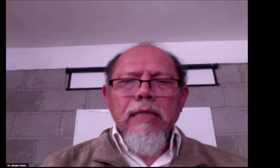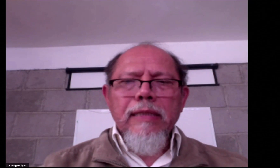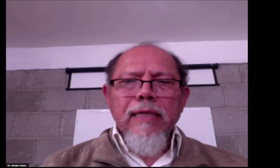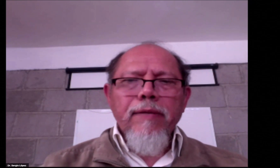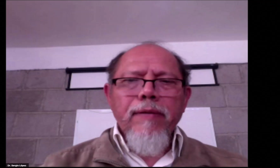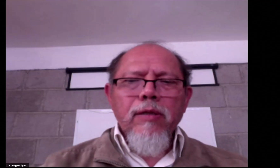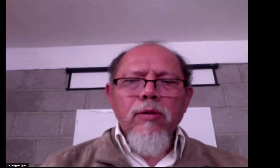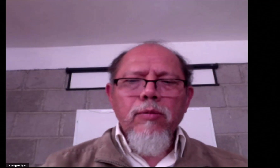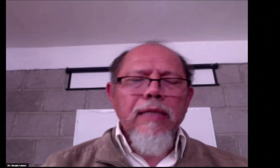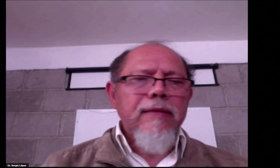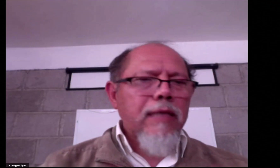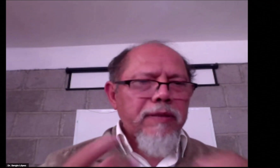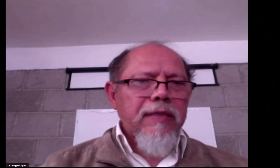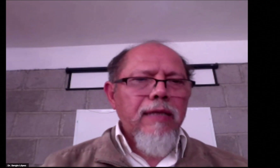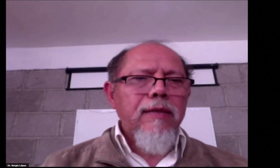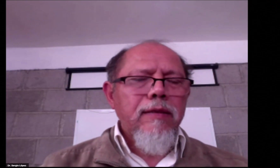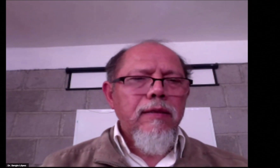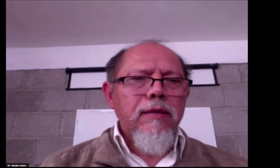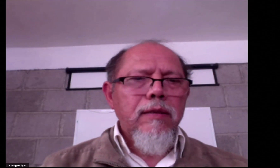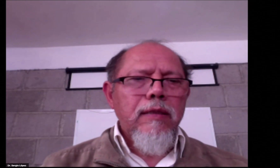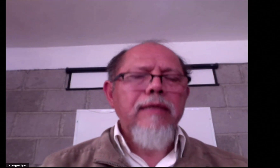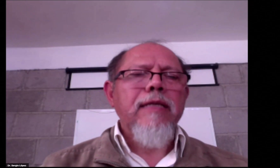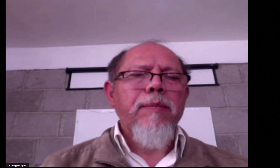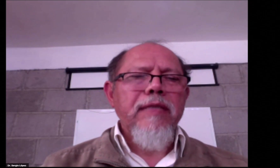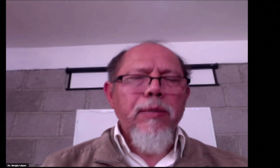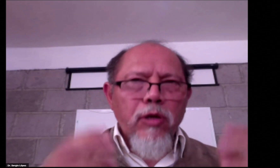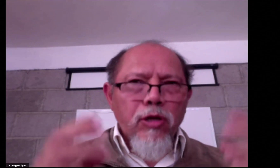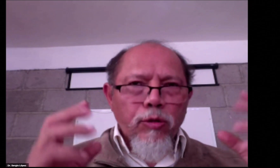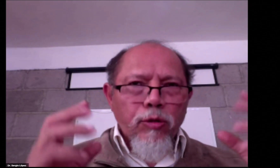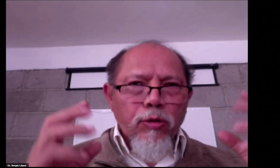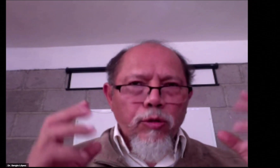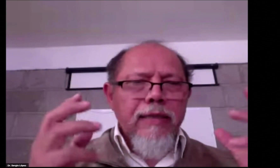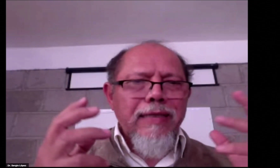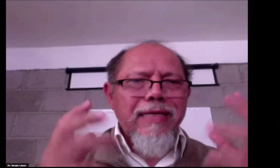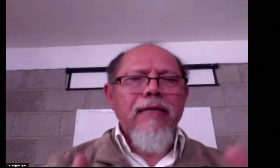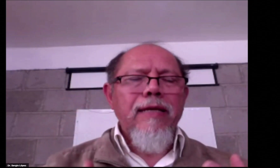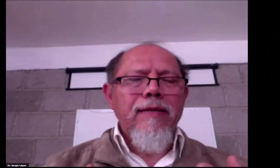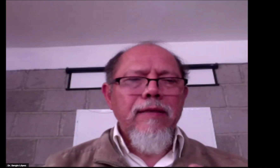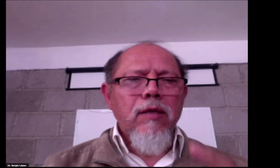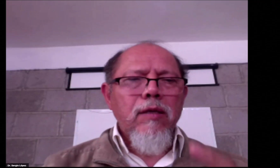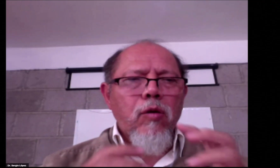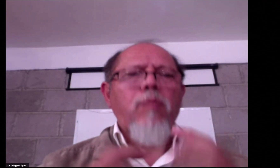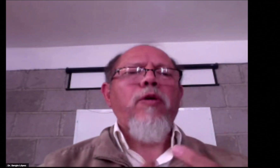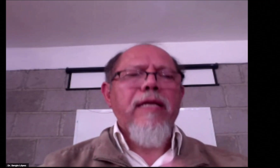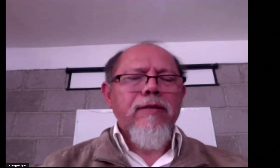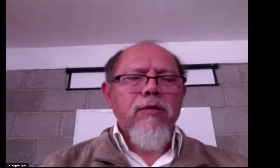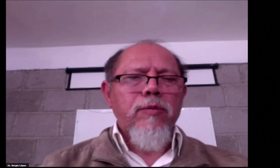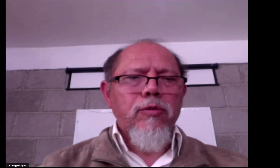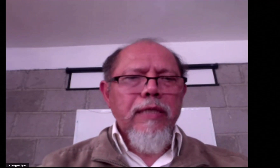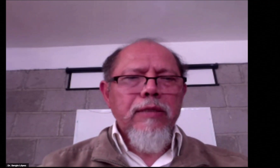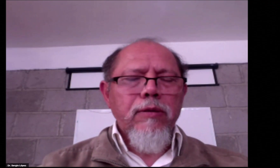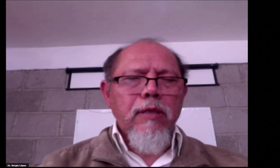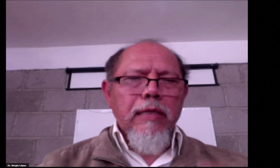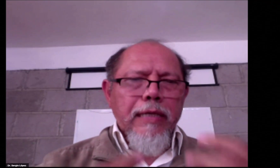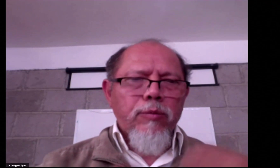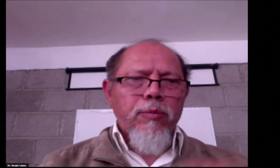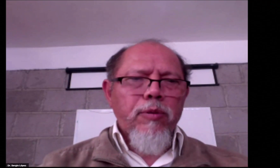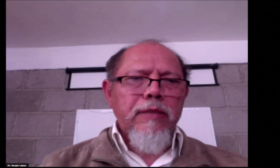any addiction you might have, and actually that process has to do with a disability, to understand